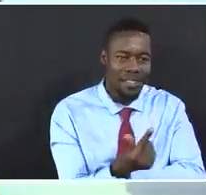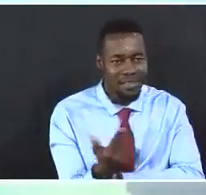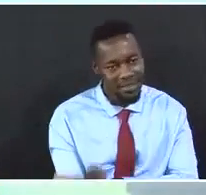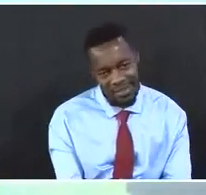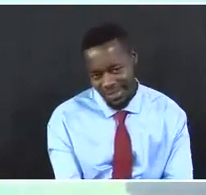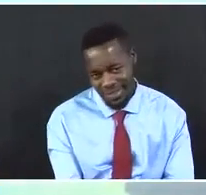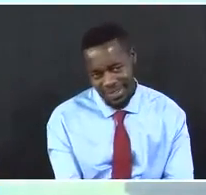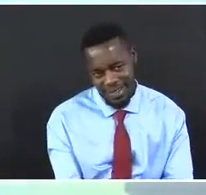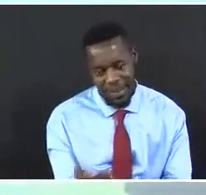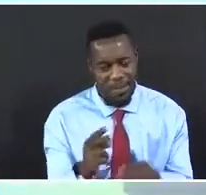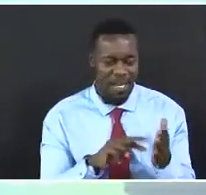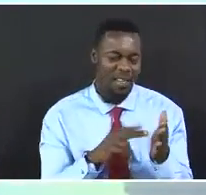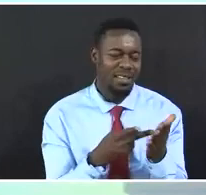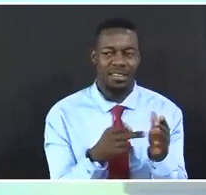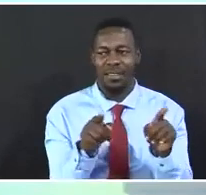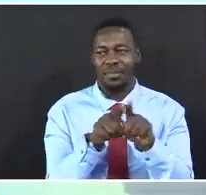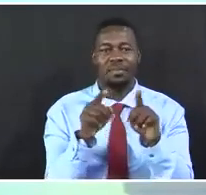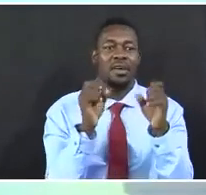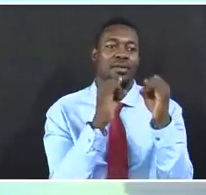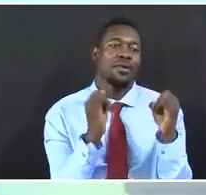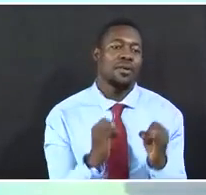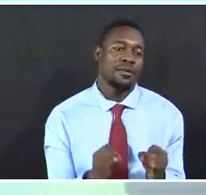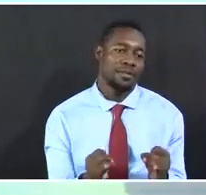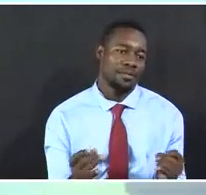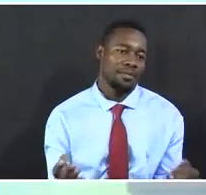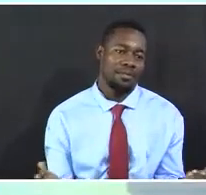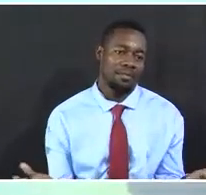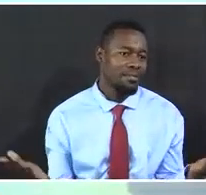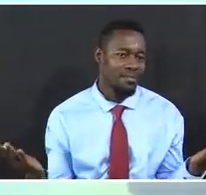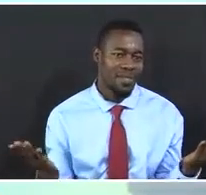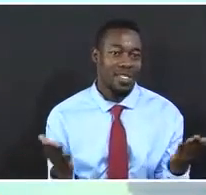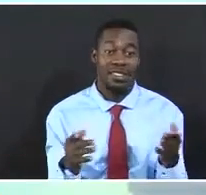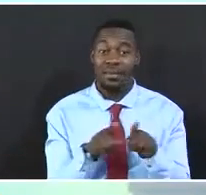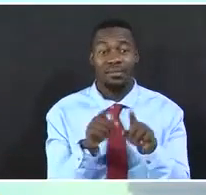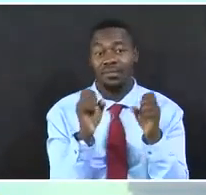becoming an idol in our lives.